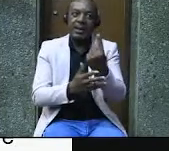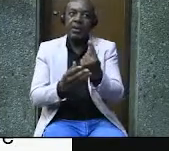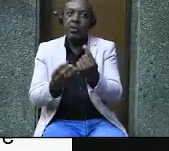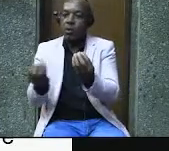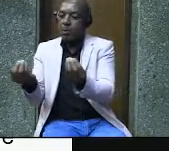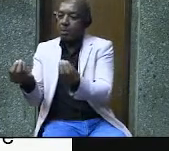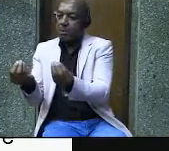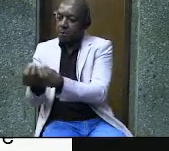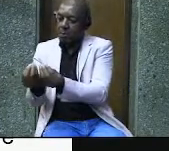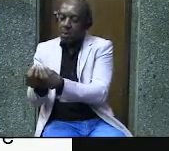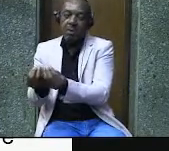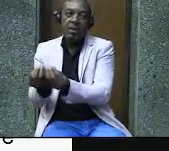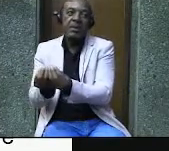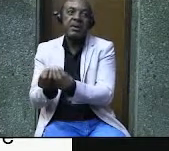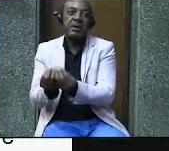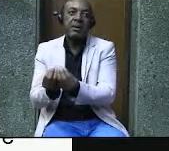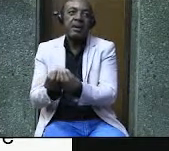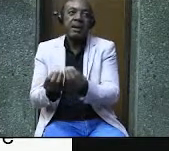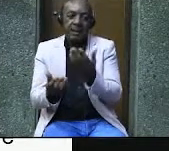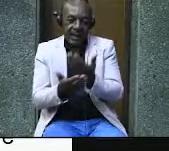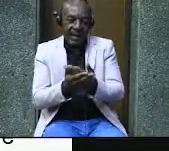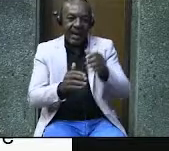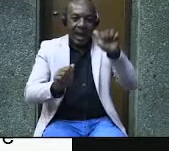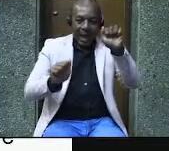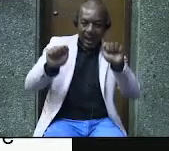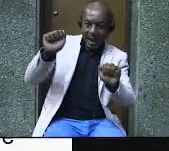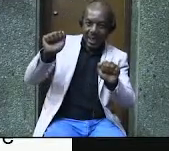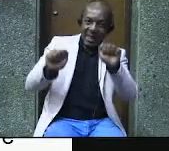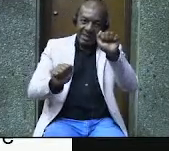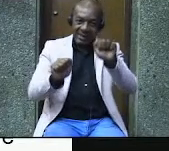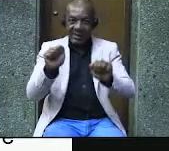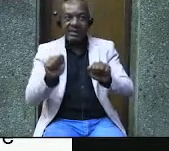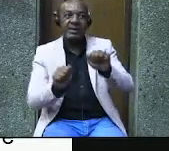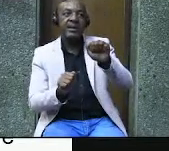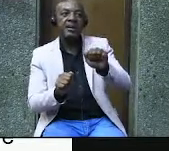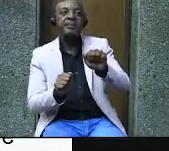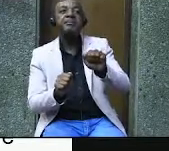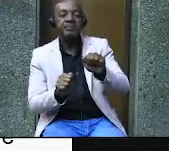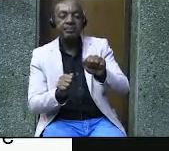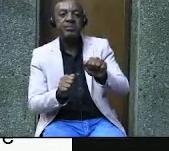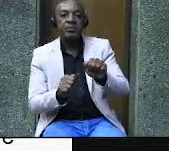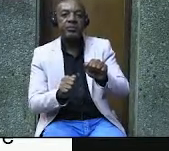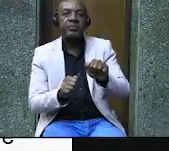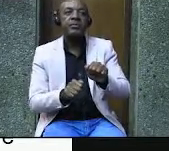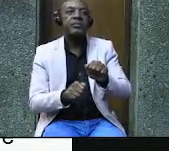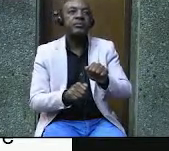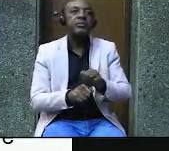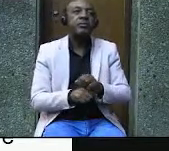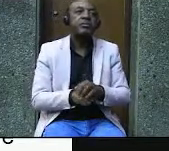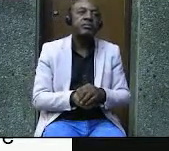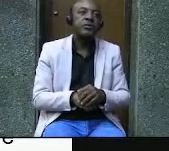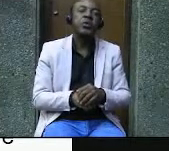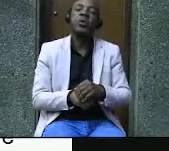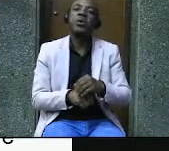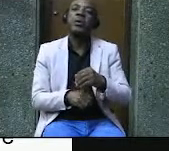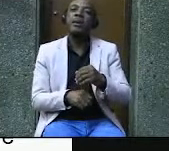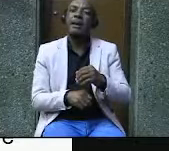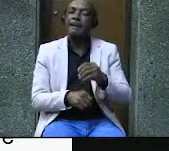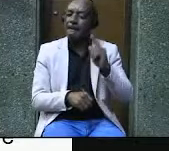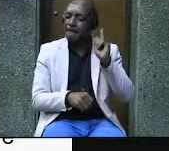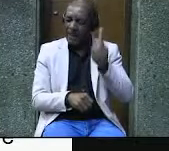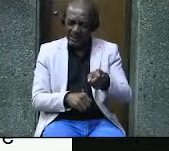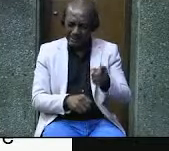property, or any other experts if it's a specialized property, so that we have to be